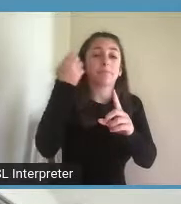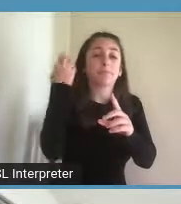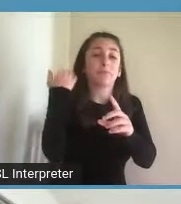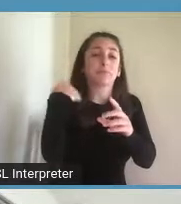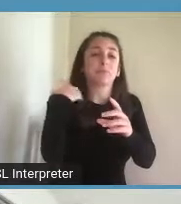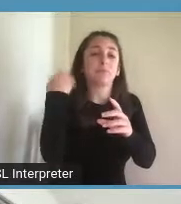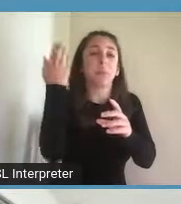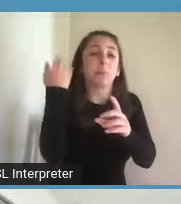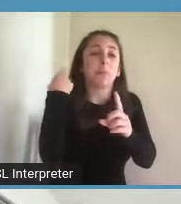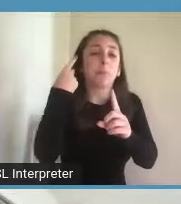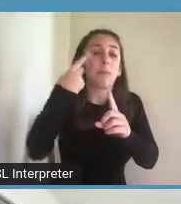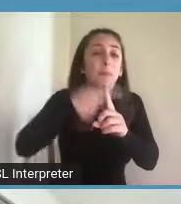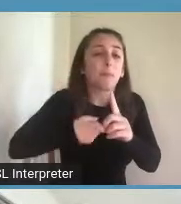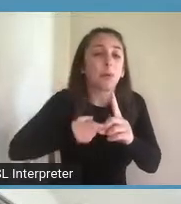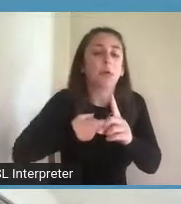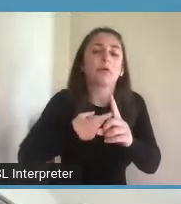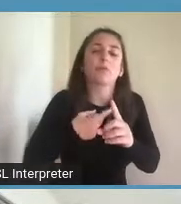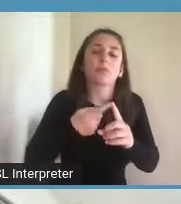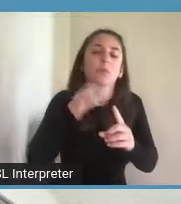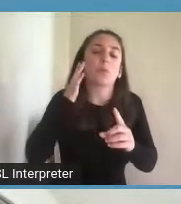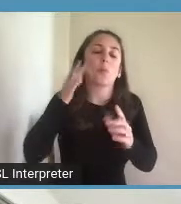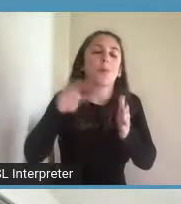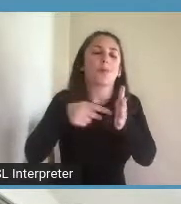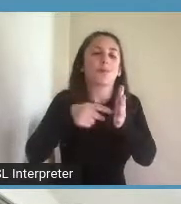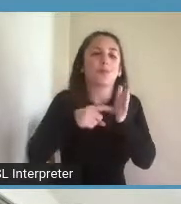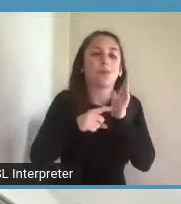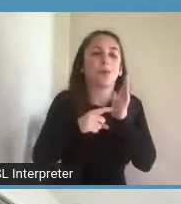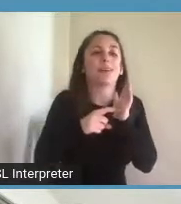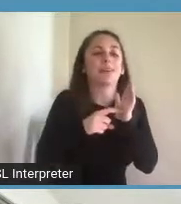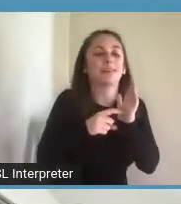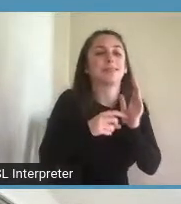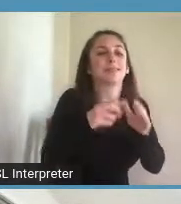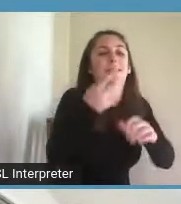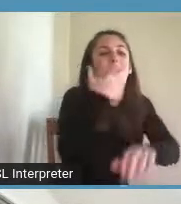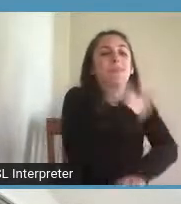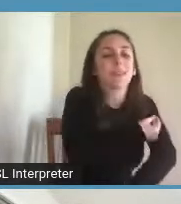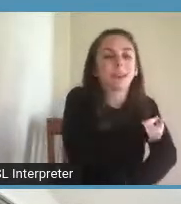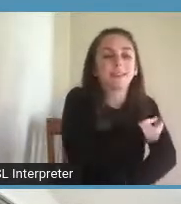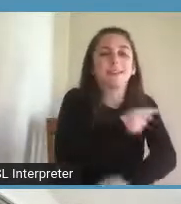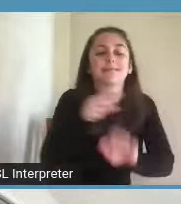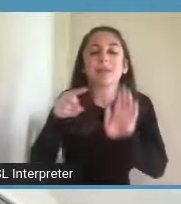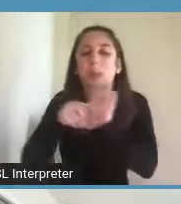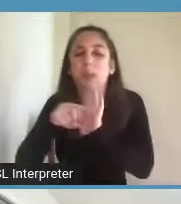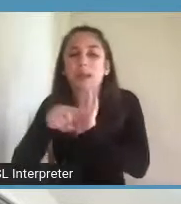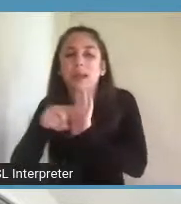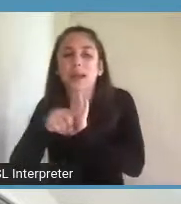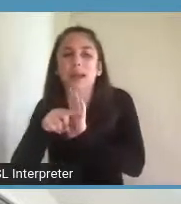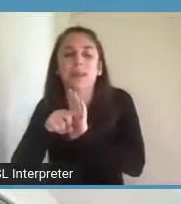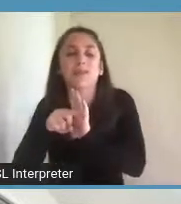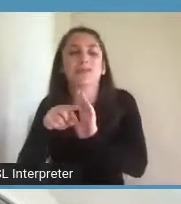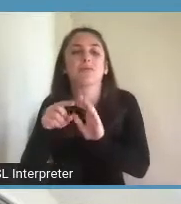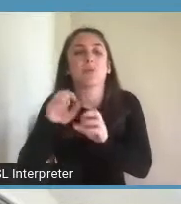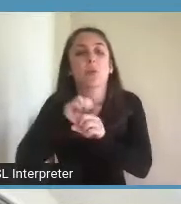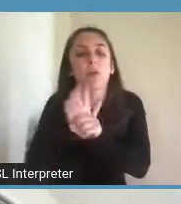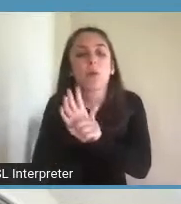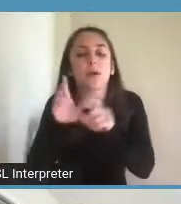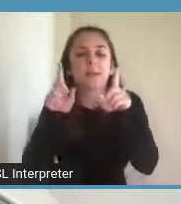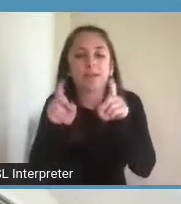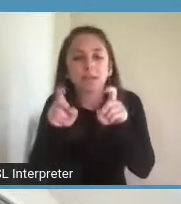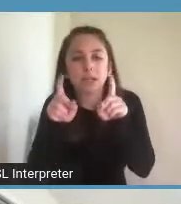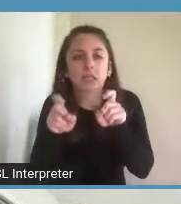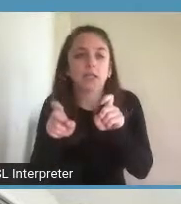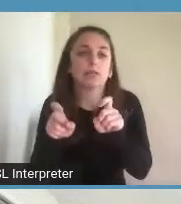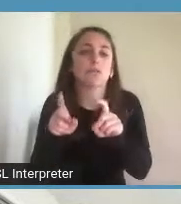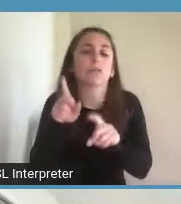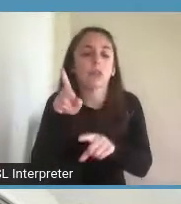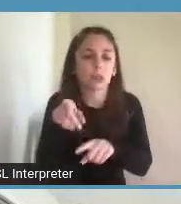would be requiring vaccines or a negative COVID test. There's a lot of talk about not the ocean. And then in that second